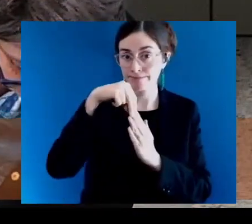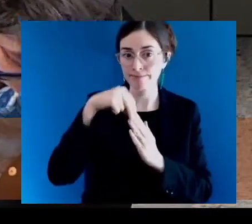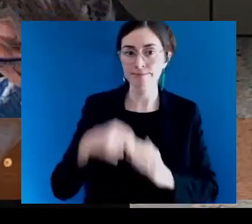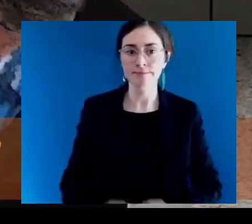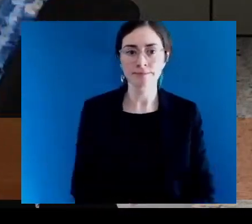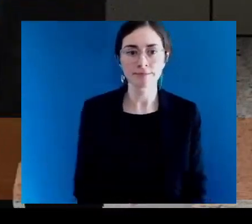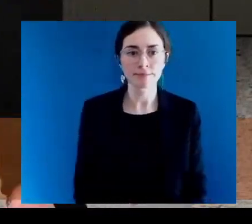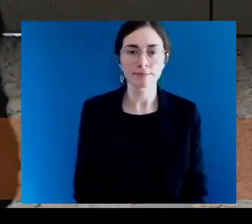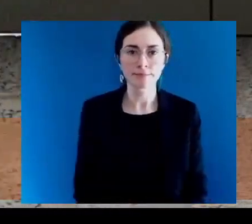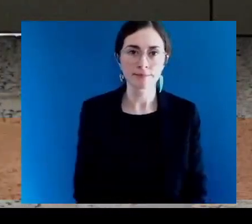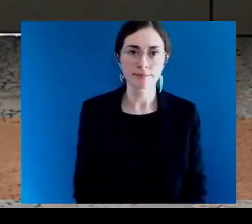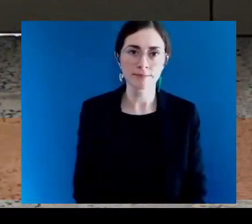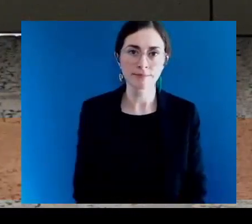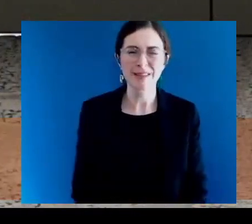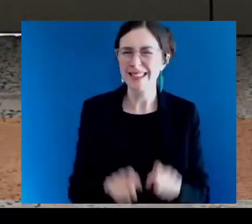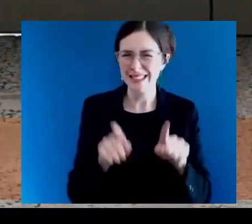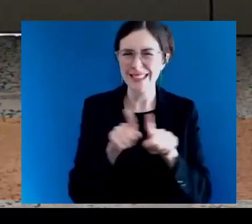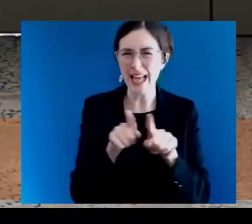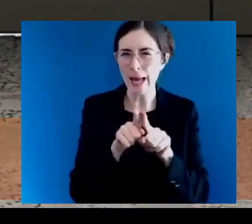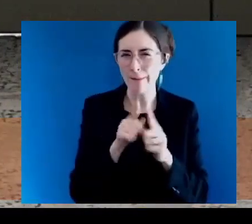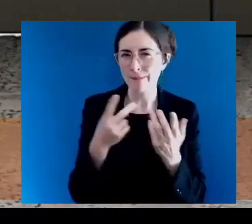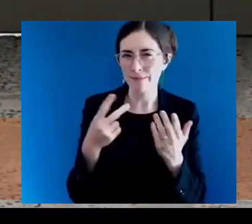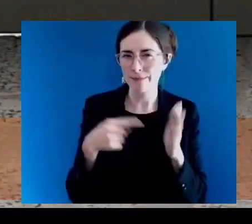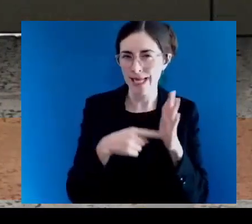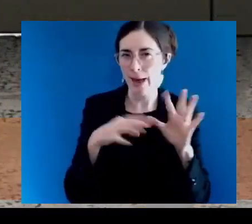within the same tab,